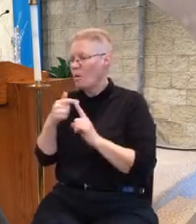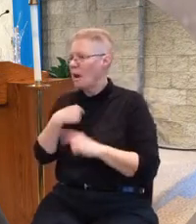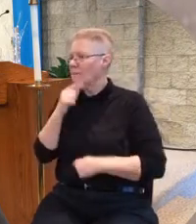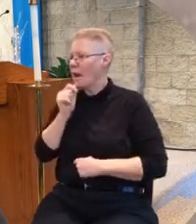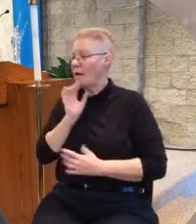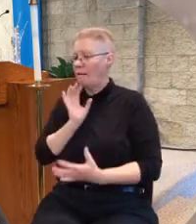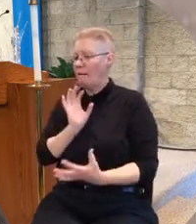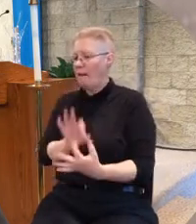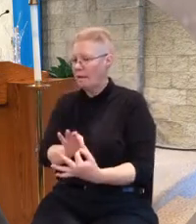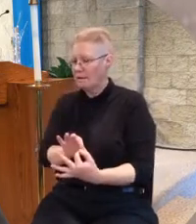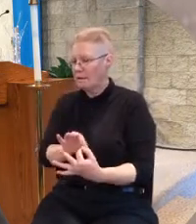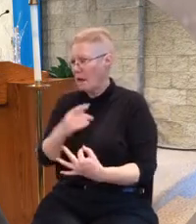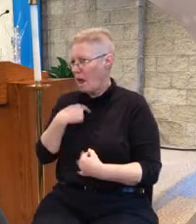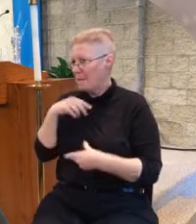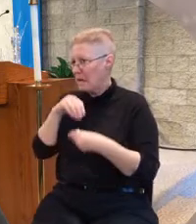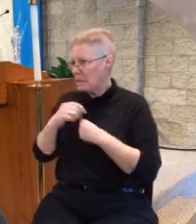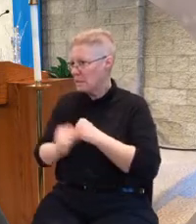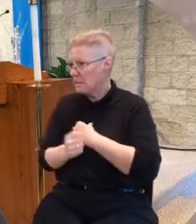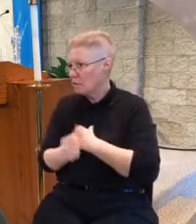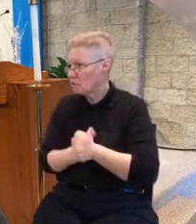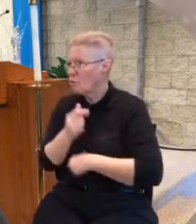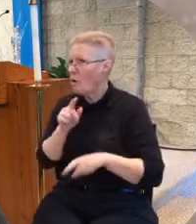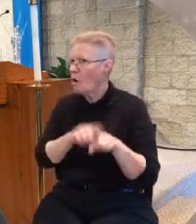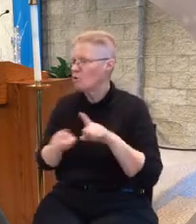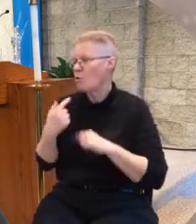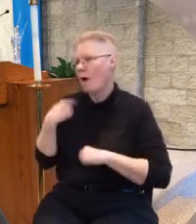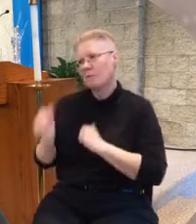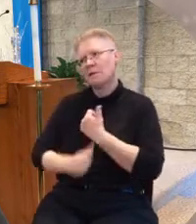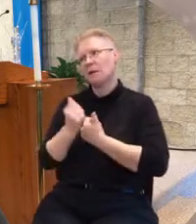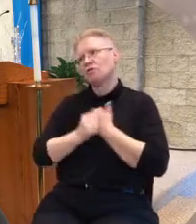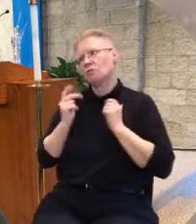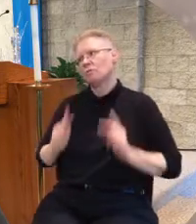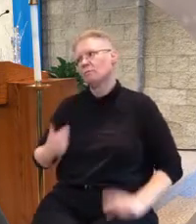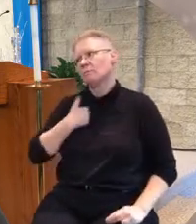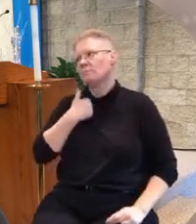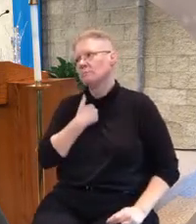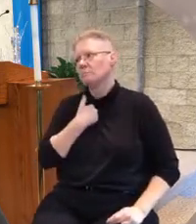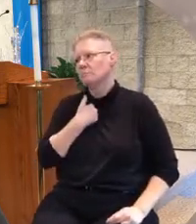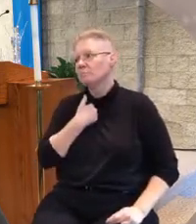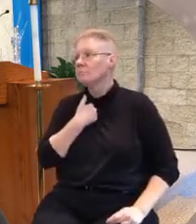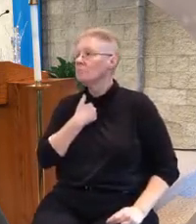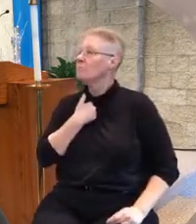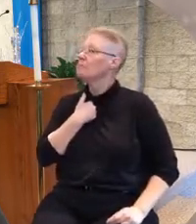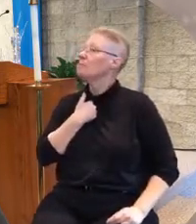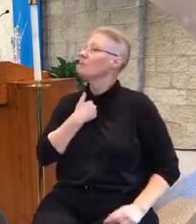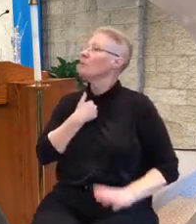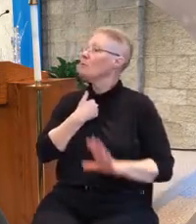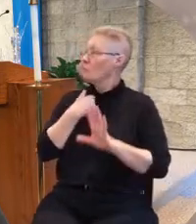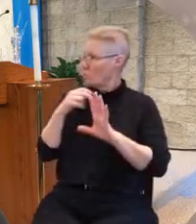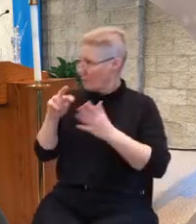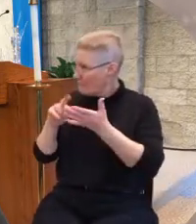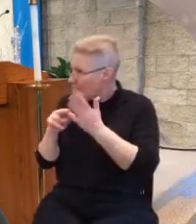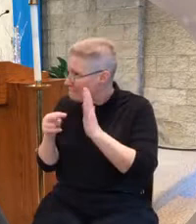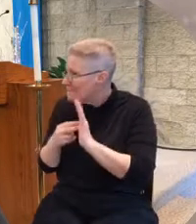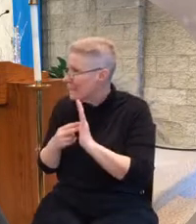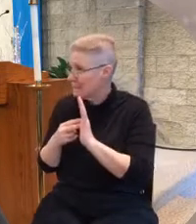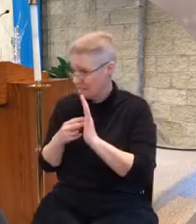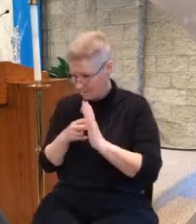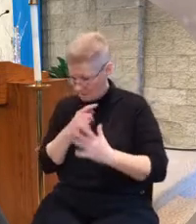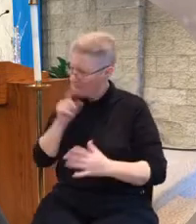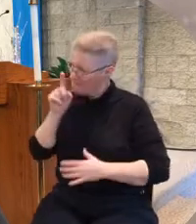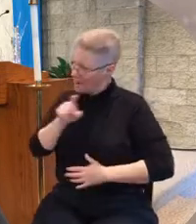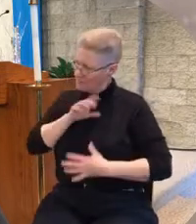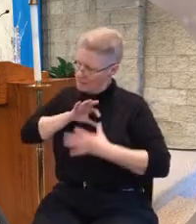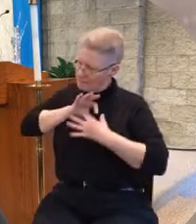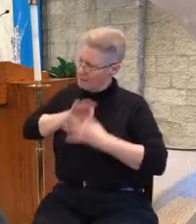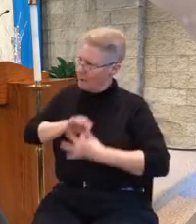Yes? So actually the first step of recovery is admitting